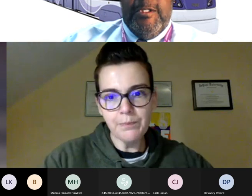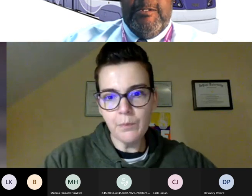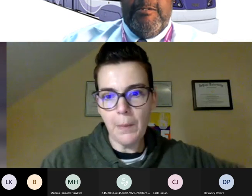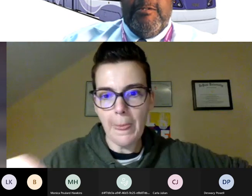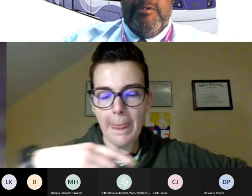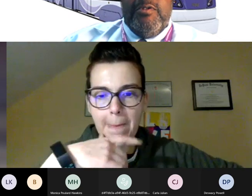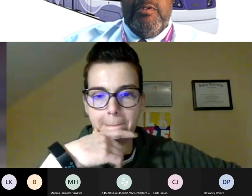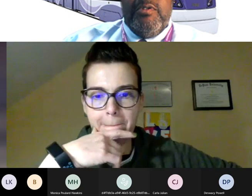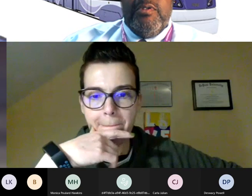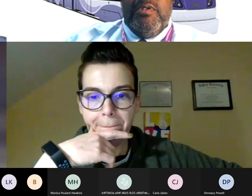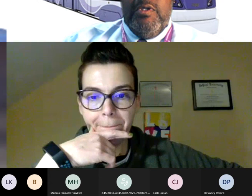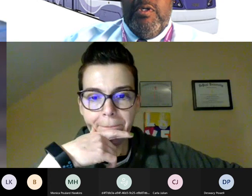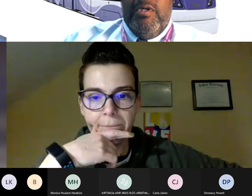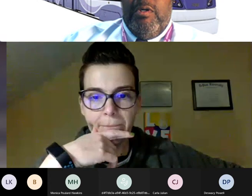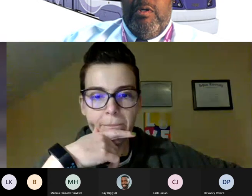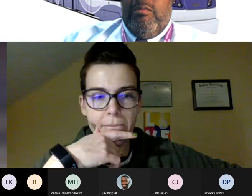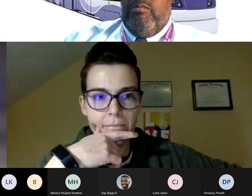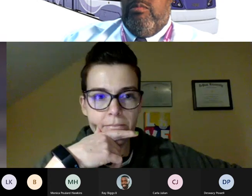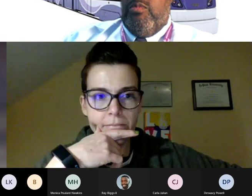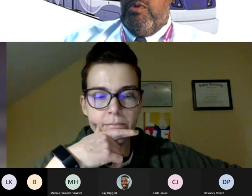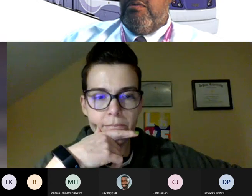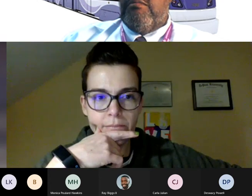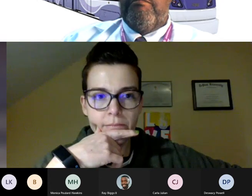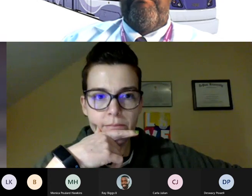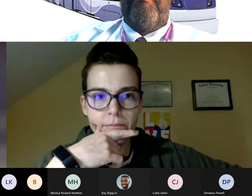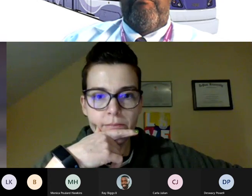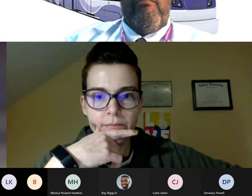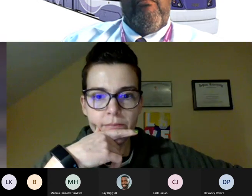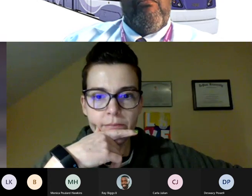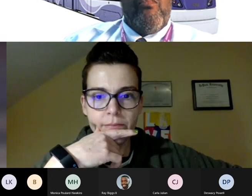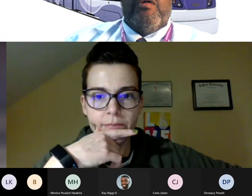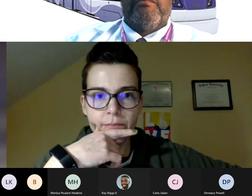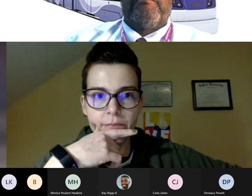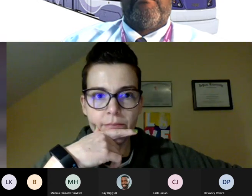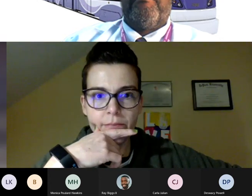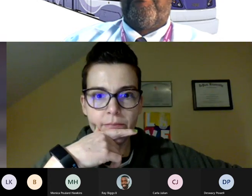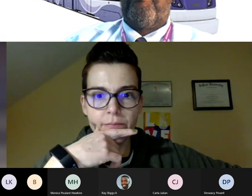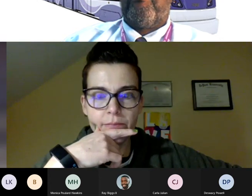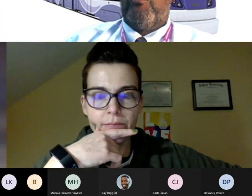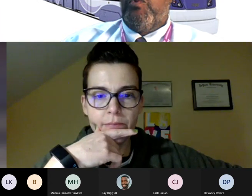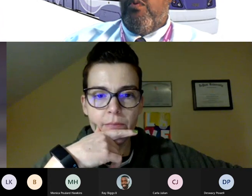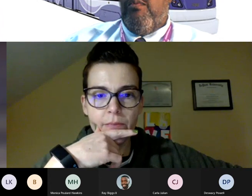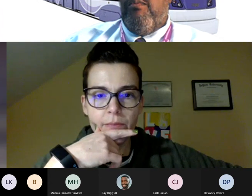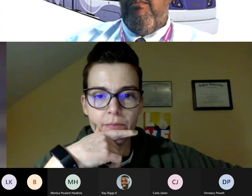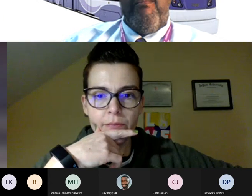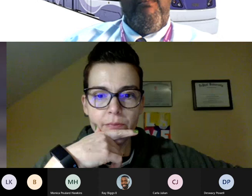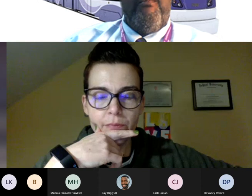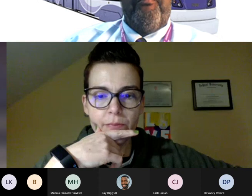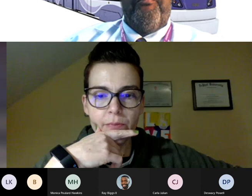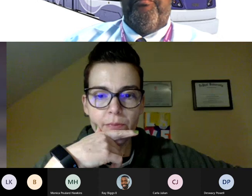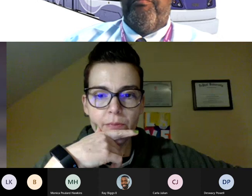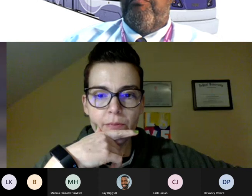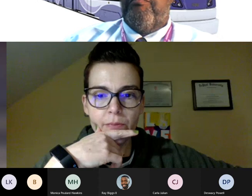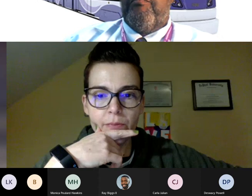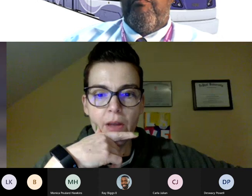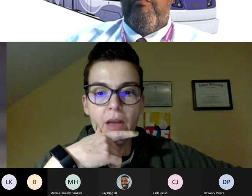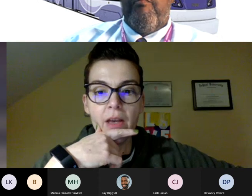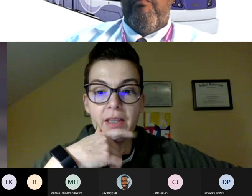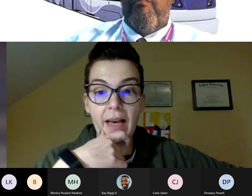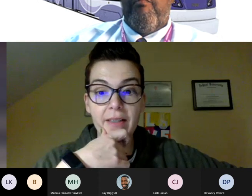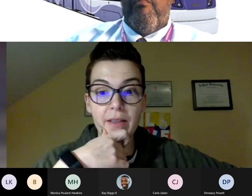track interface, are you talking sort of like the where people are crossing the trail across Piney Branch and across the tracks?